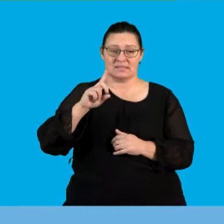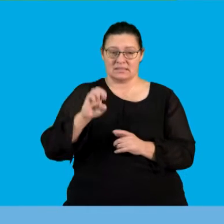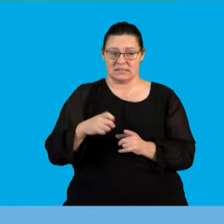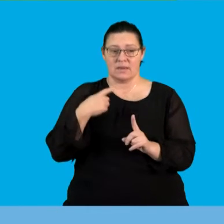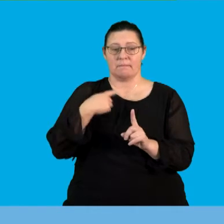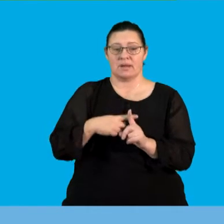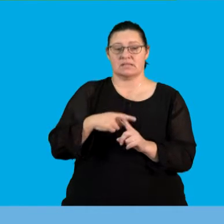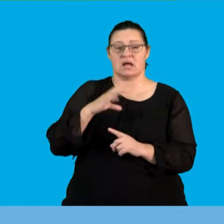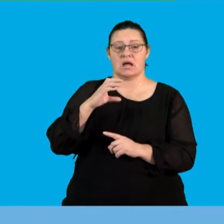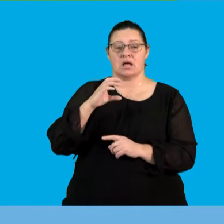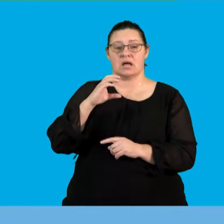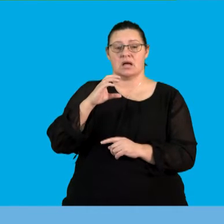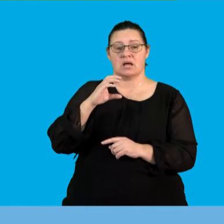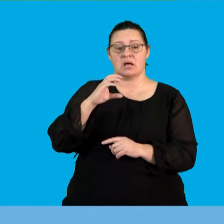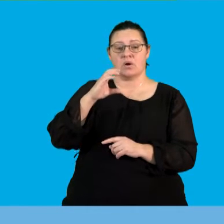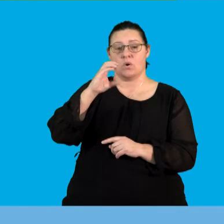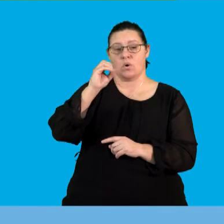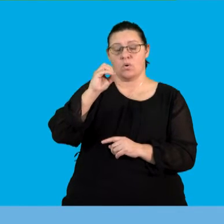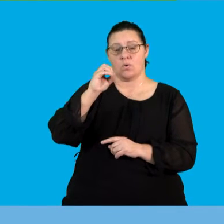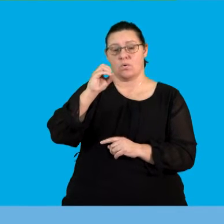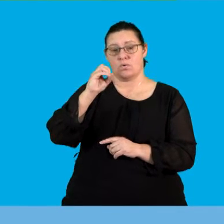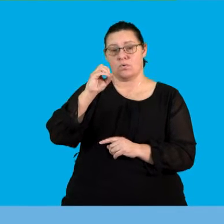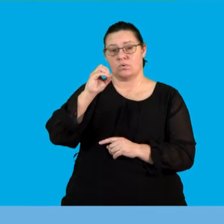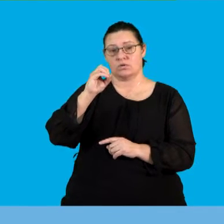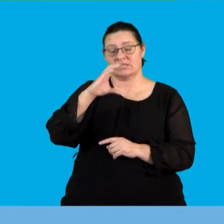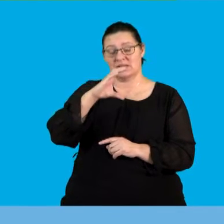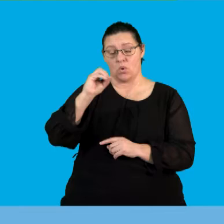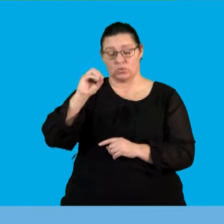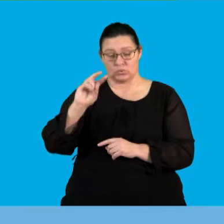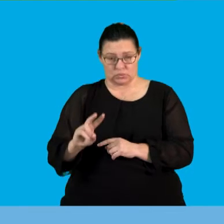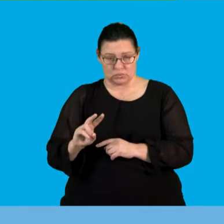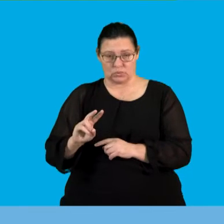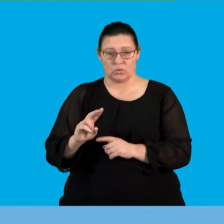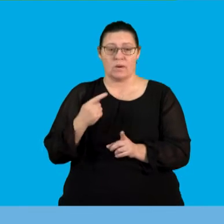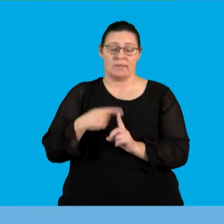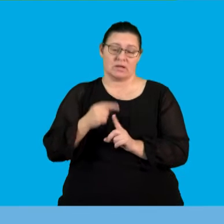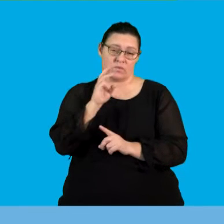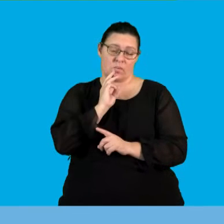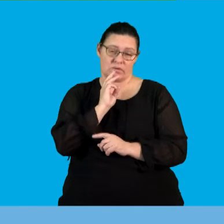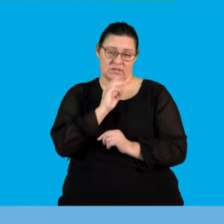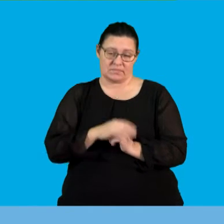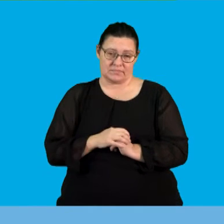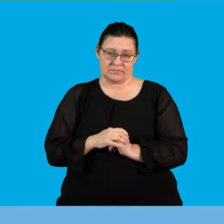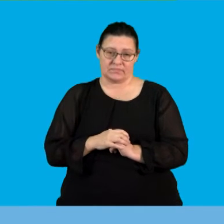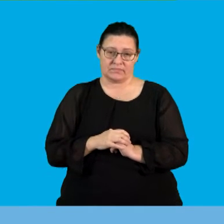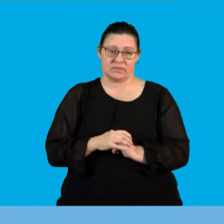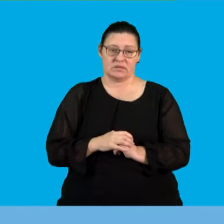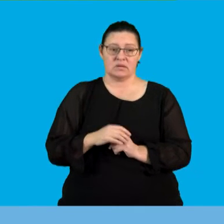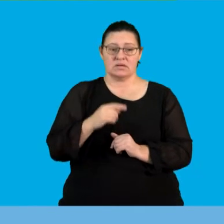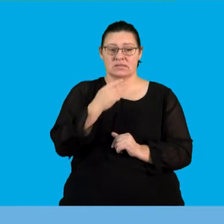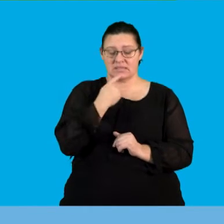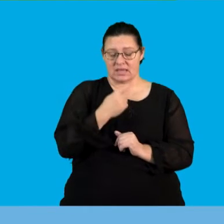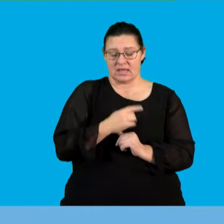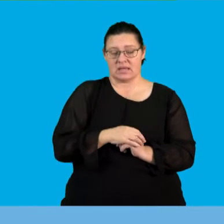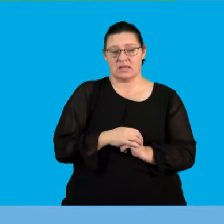carbon dioxide, and then lastly the water. So we can have a weight equation for this reaction whereby we say hydrochloric